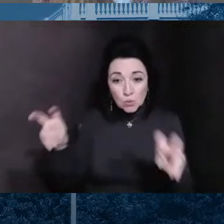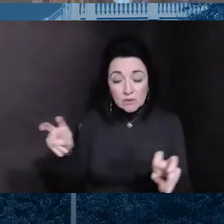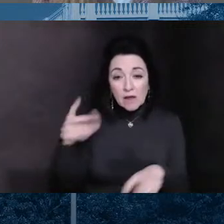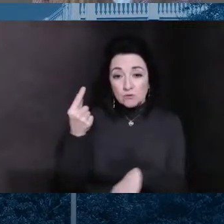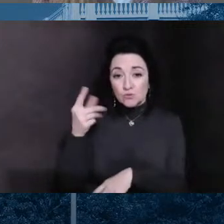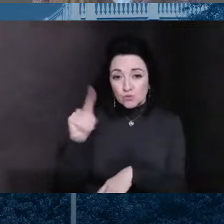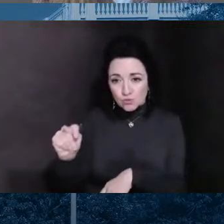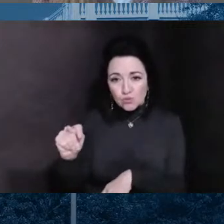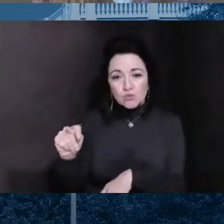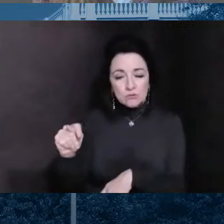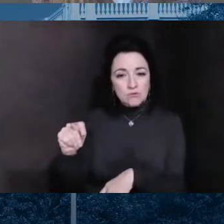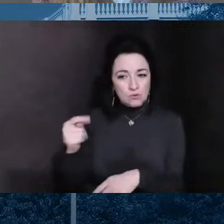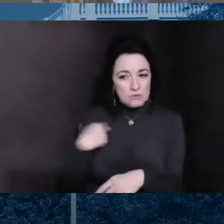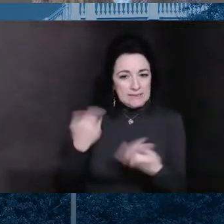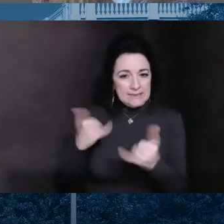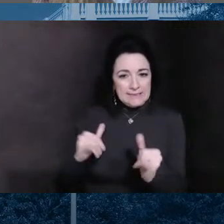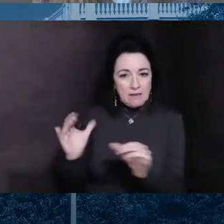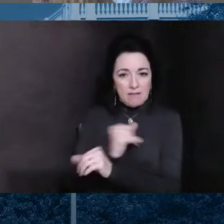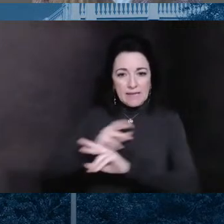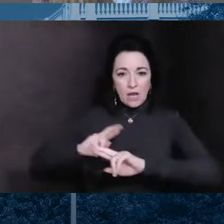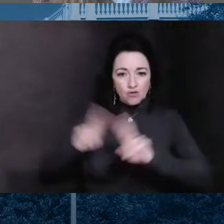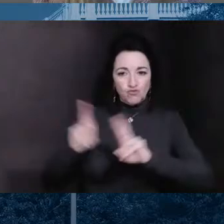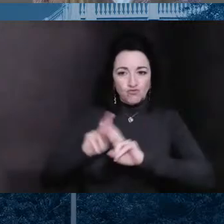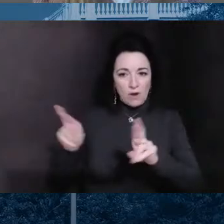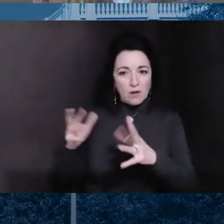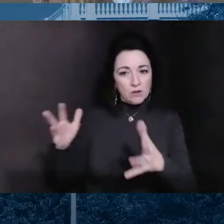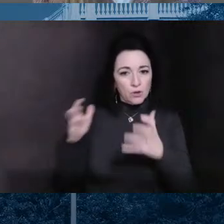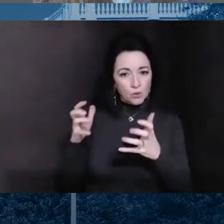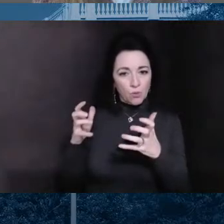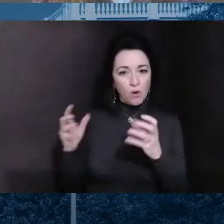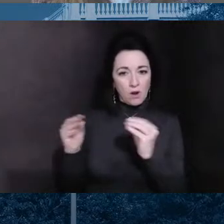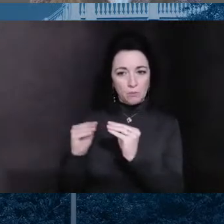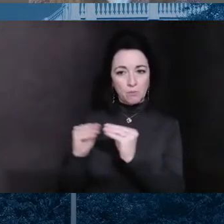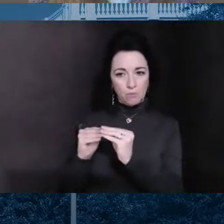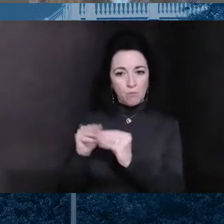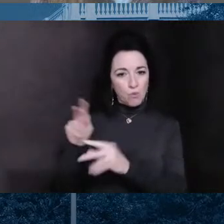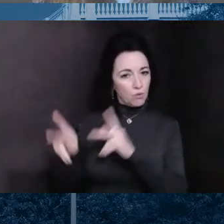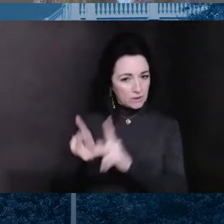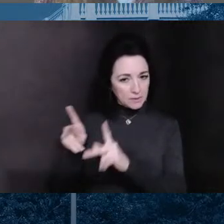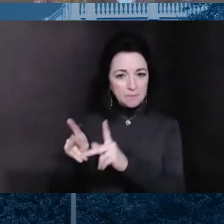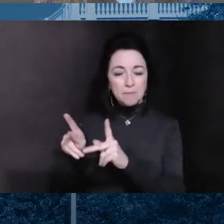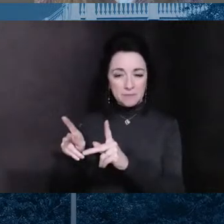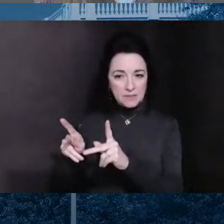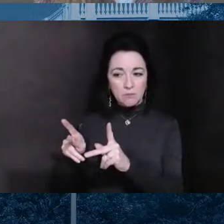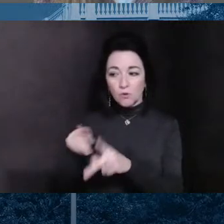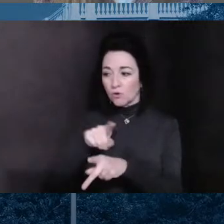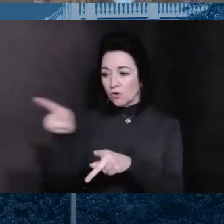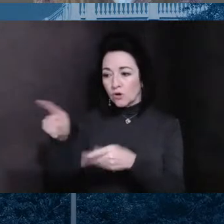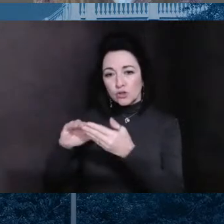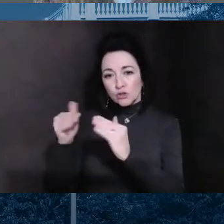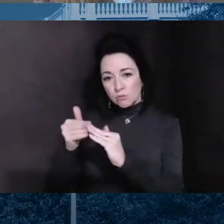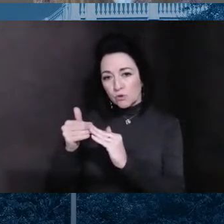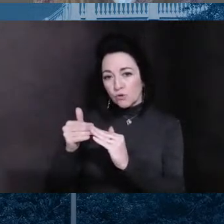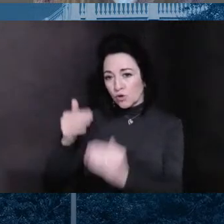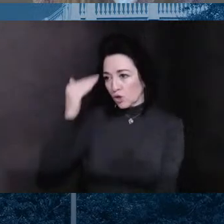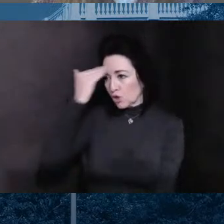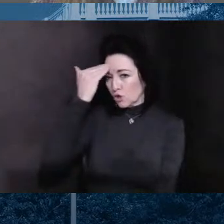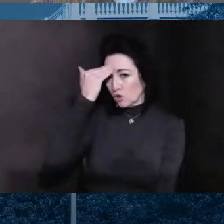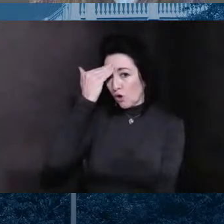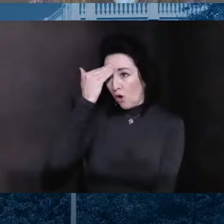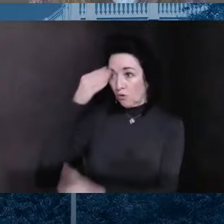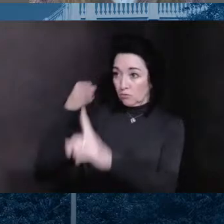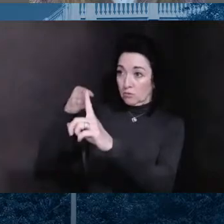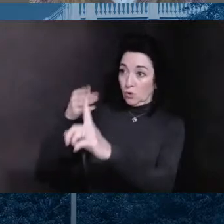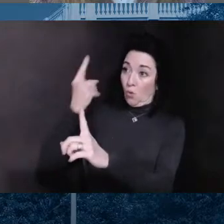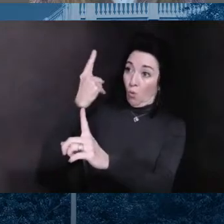still finalizing. So exciting to help bring this. And again, it's casting a net over the community, knowing that it's not one partner or